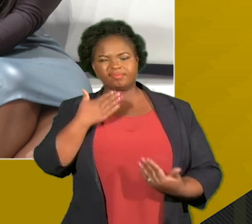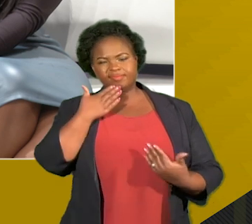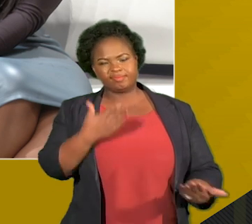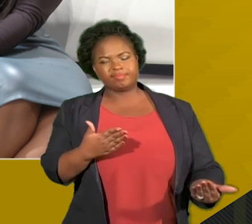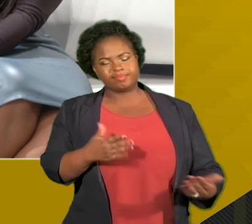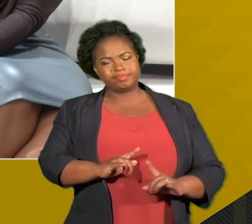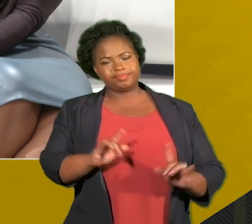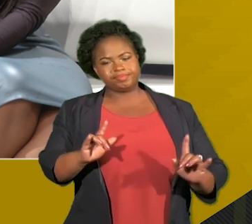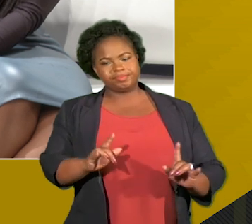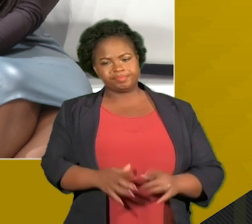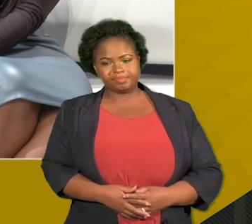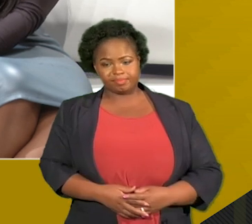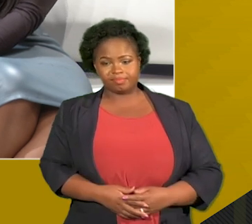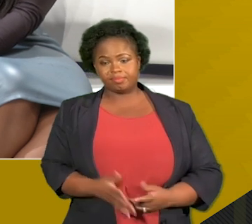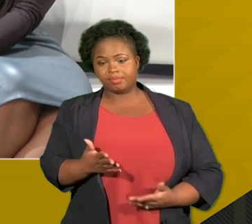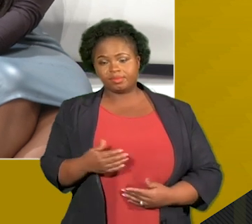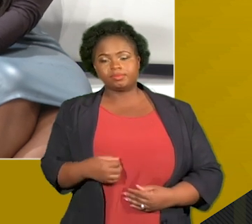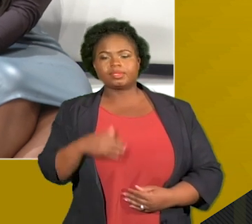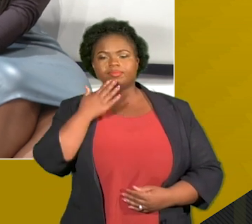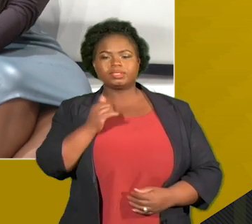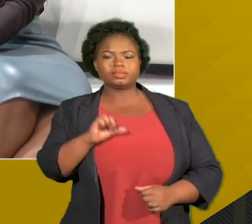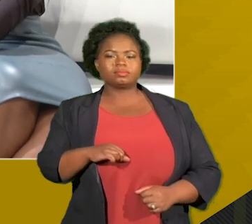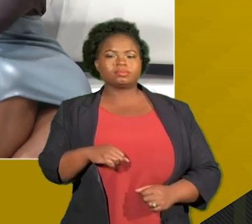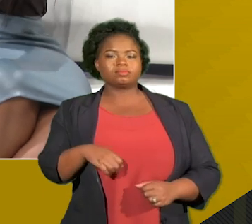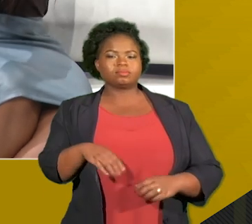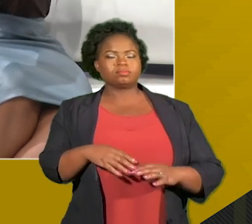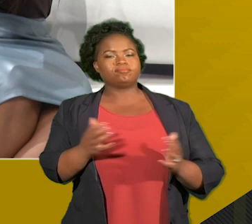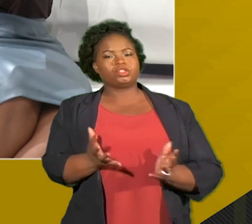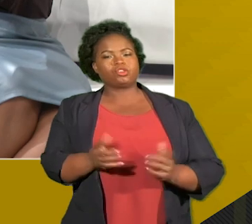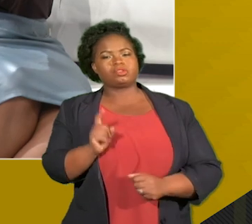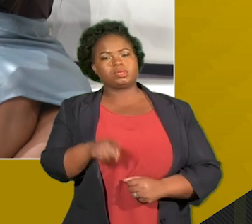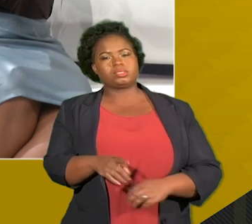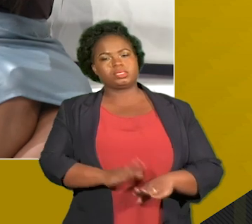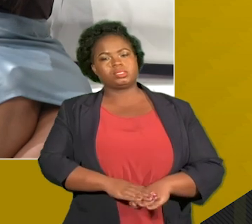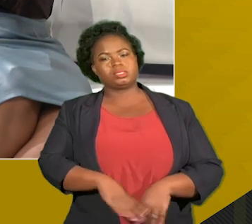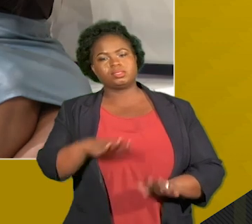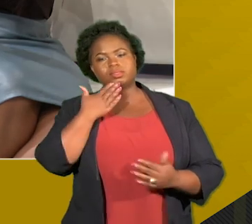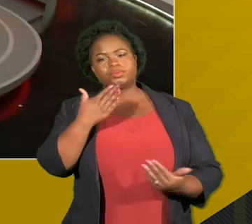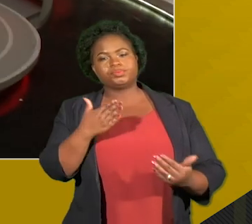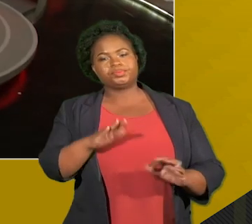to wonder what you want to target. If you are an artist, please do stay encouraged. Thank you very much.